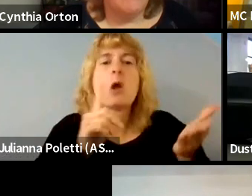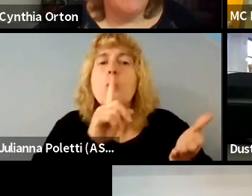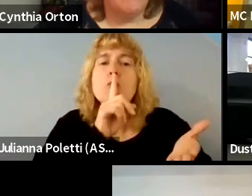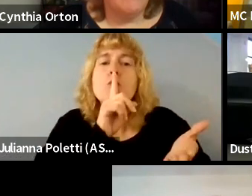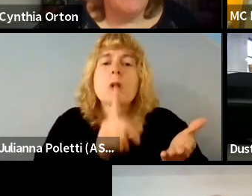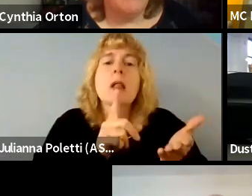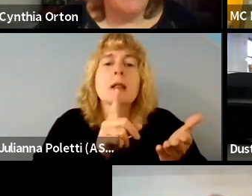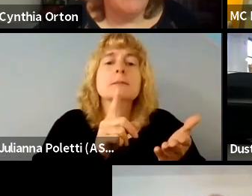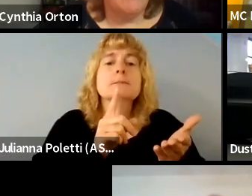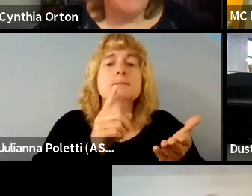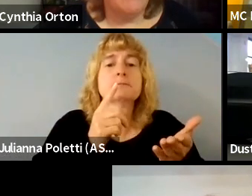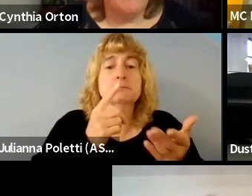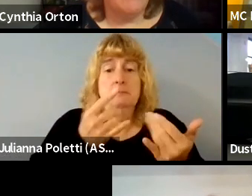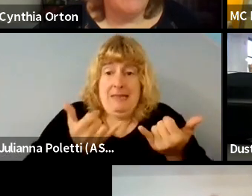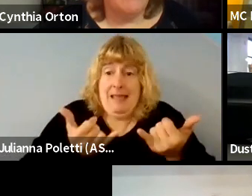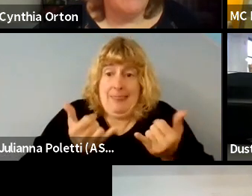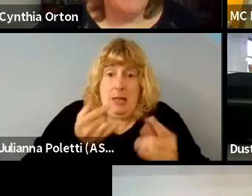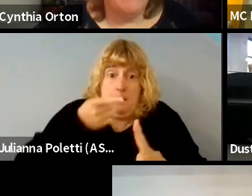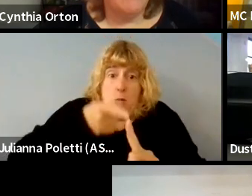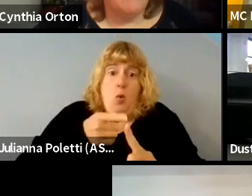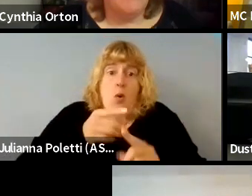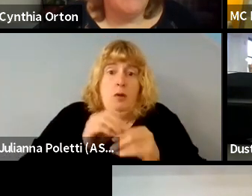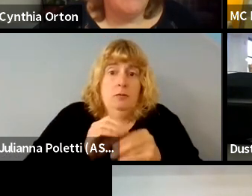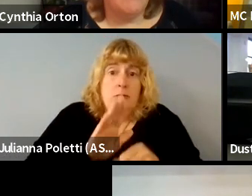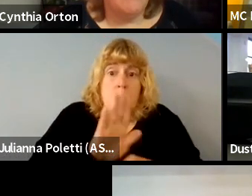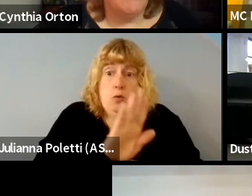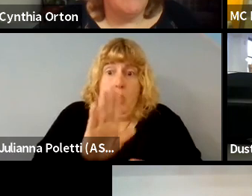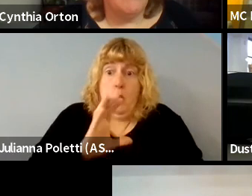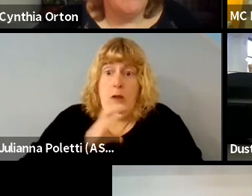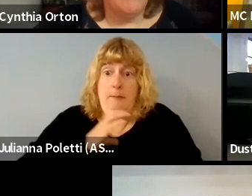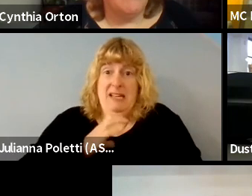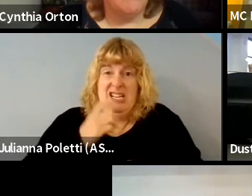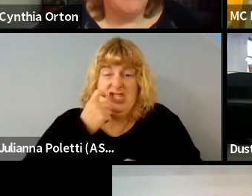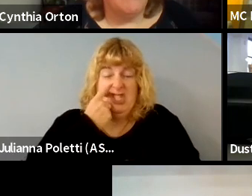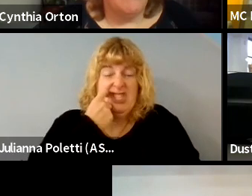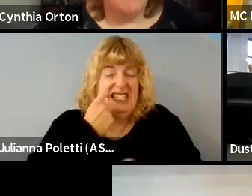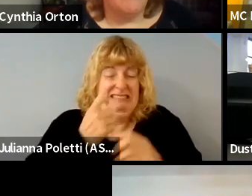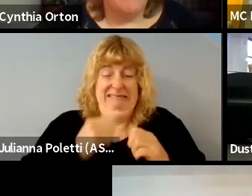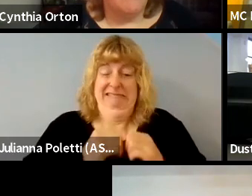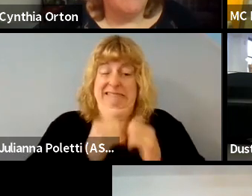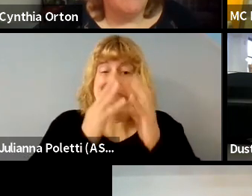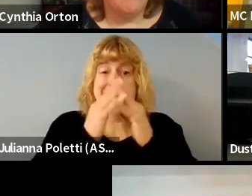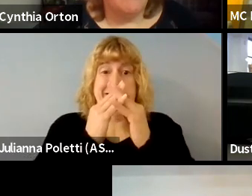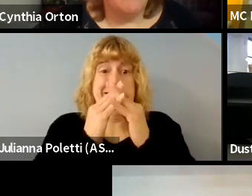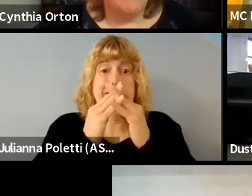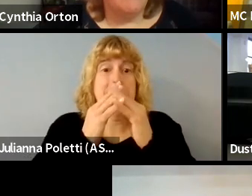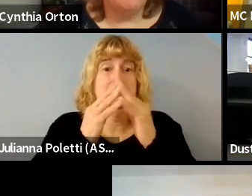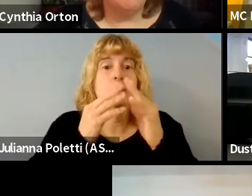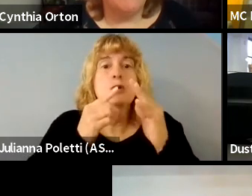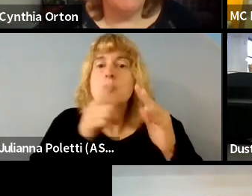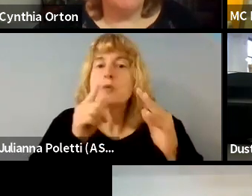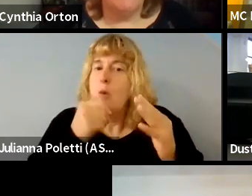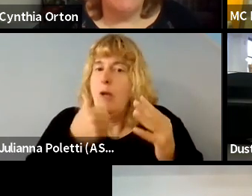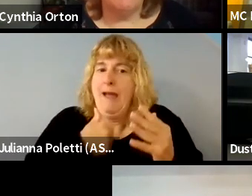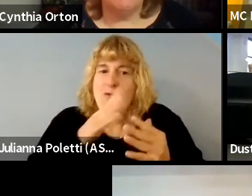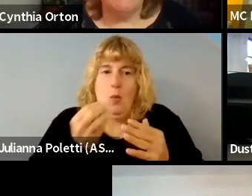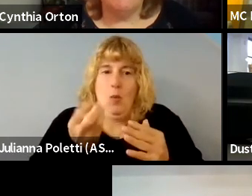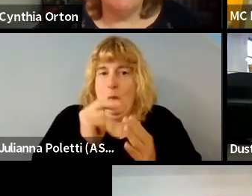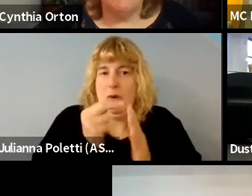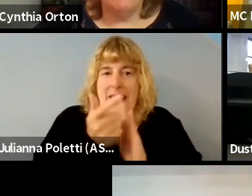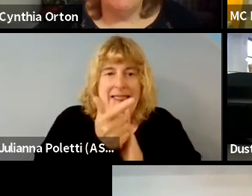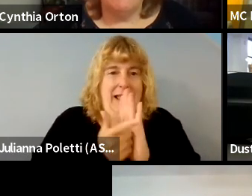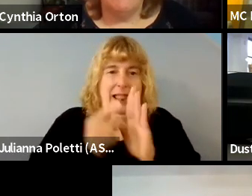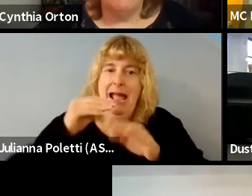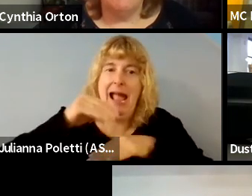one-off at this point in the commission's creation and formation, because you don't have your own legal counsel yet. And